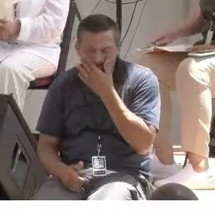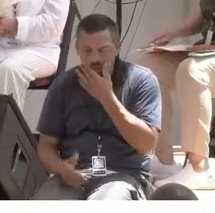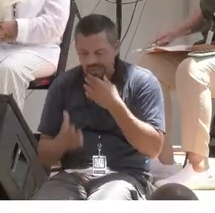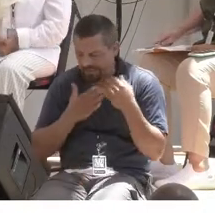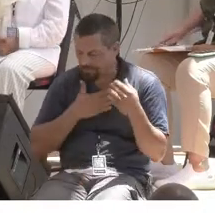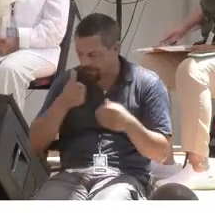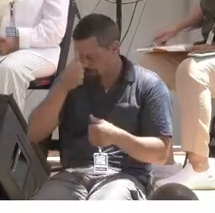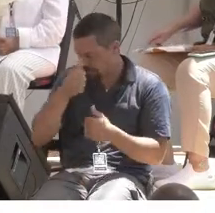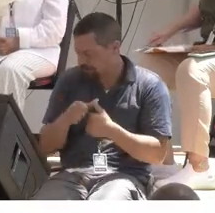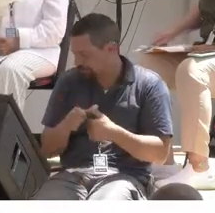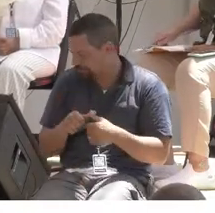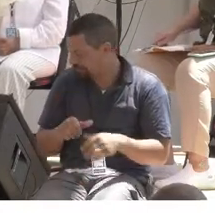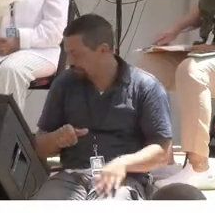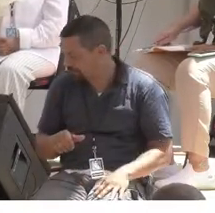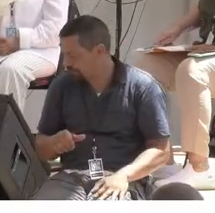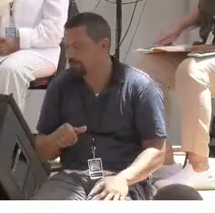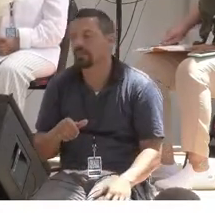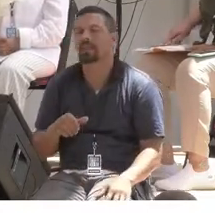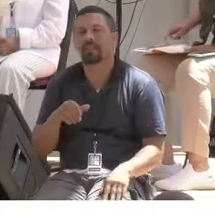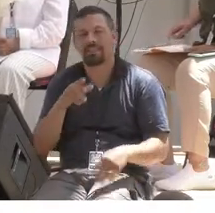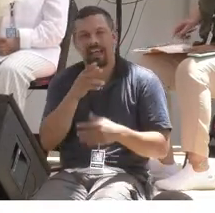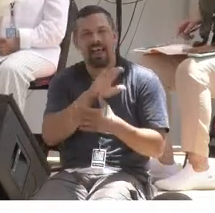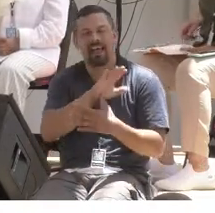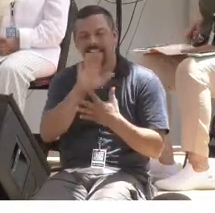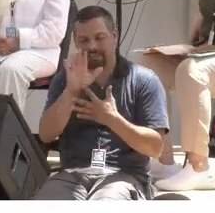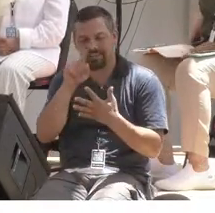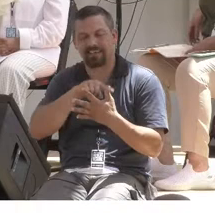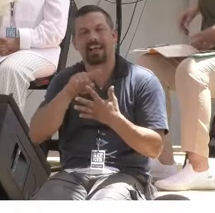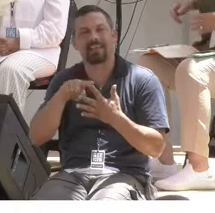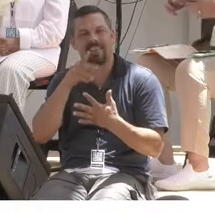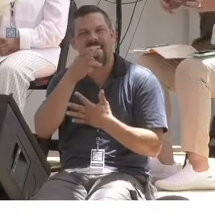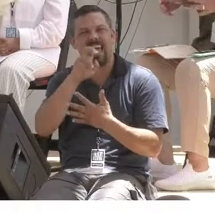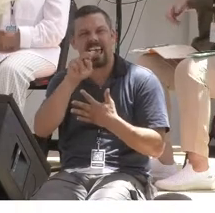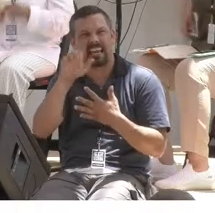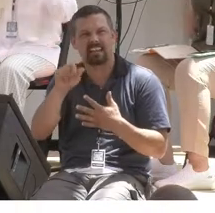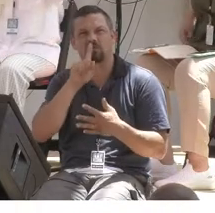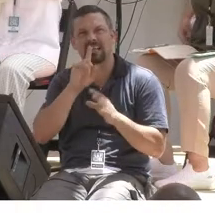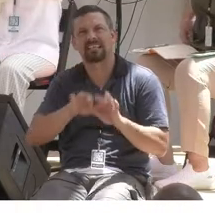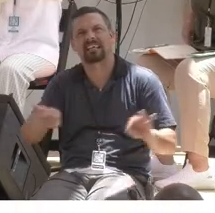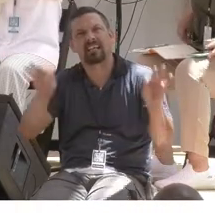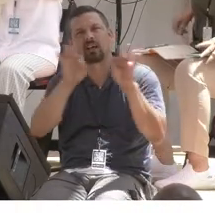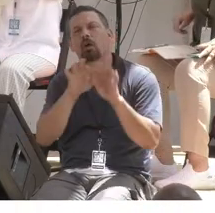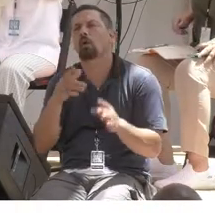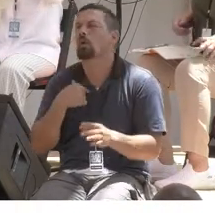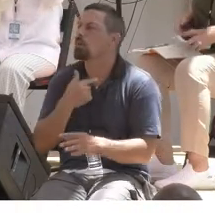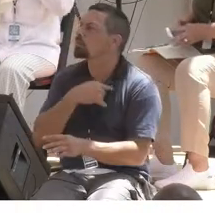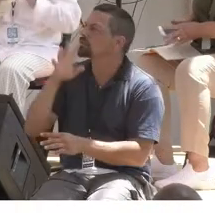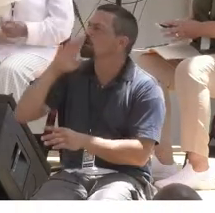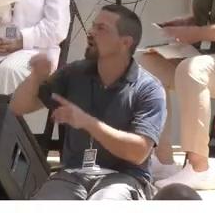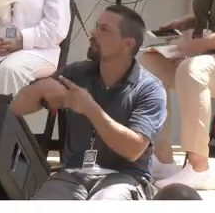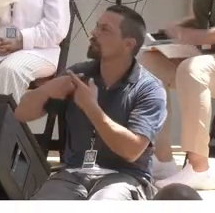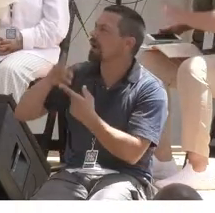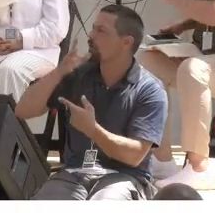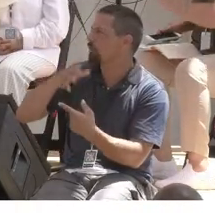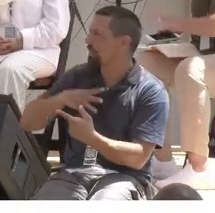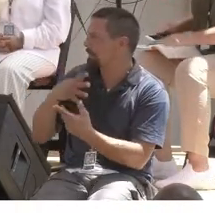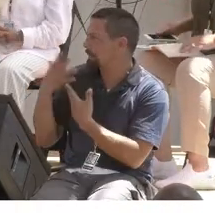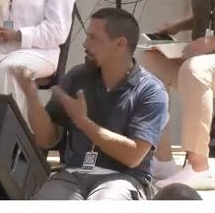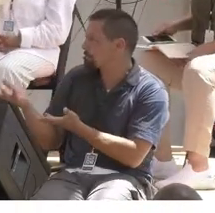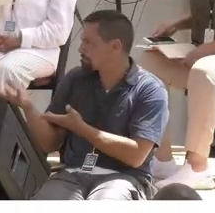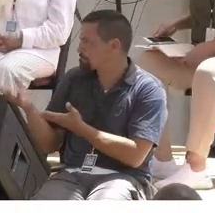remember. The bukhur and the henna are staples. We talk about a lot about women. Sorry,